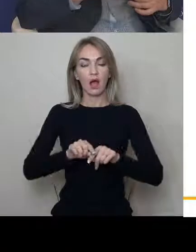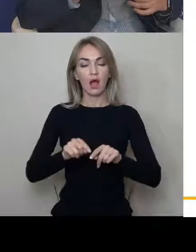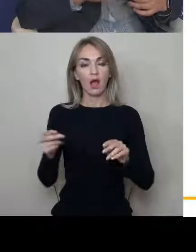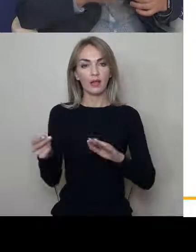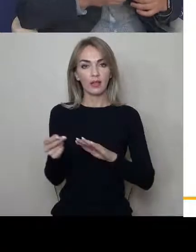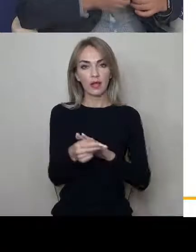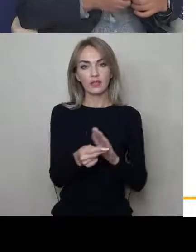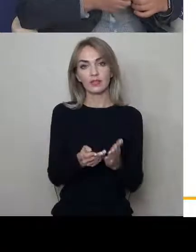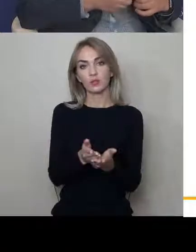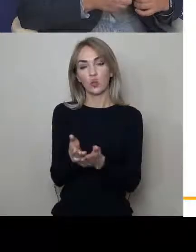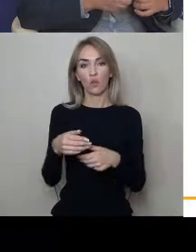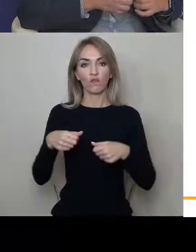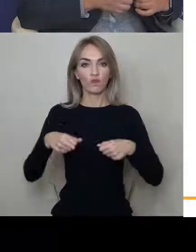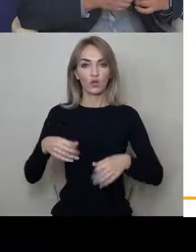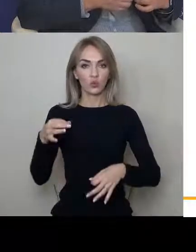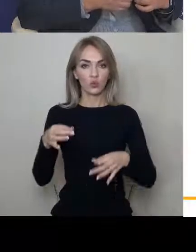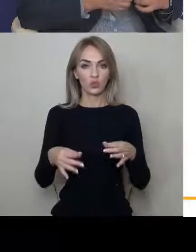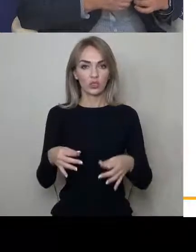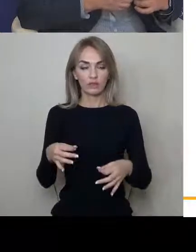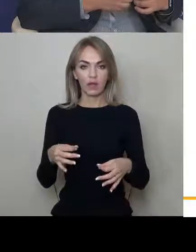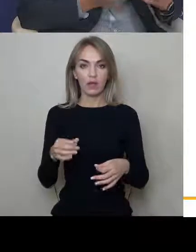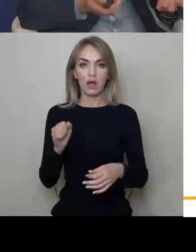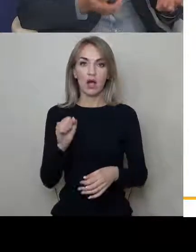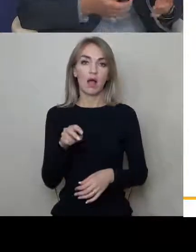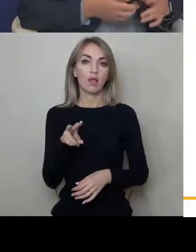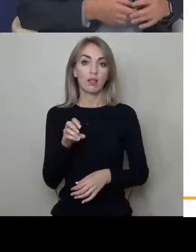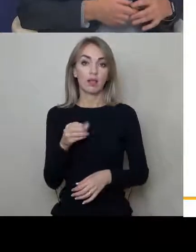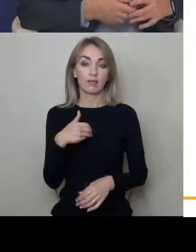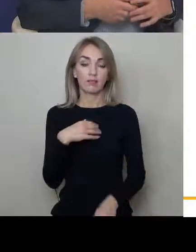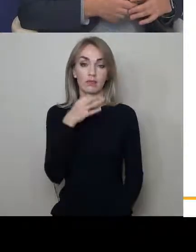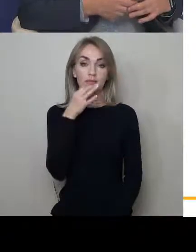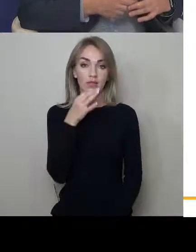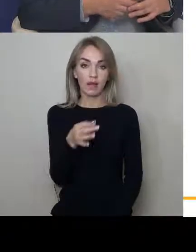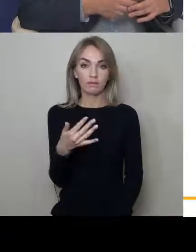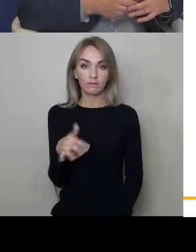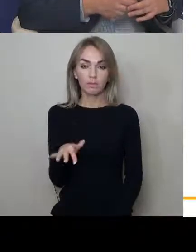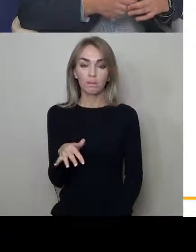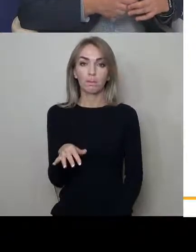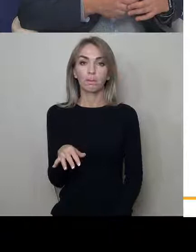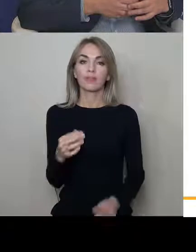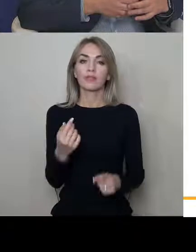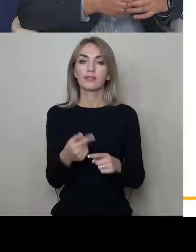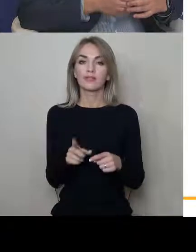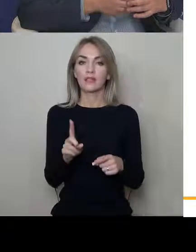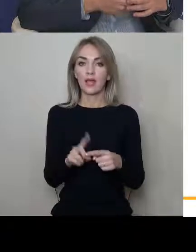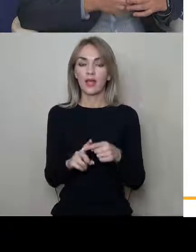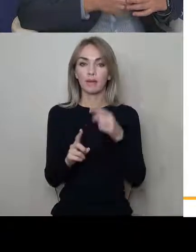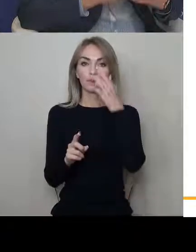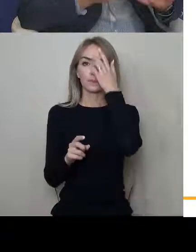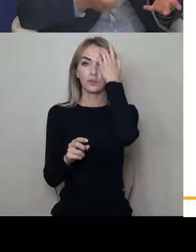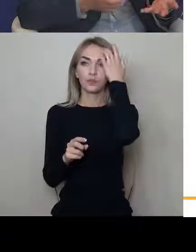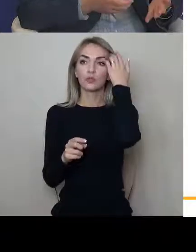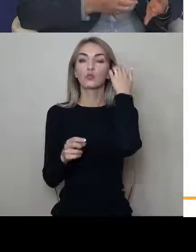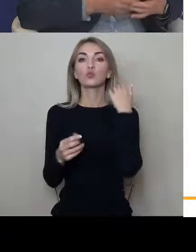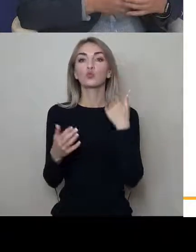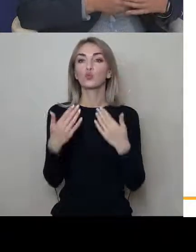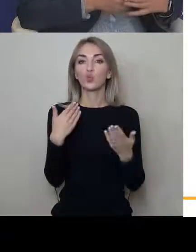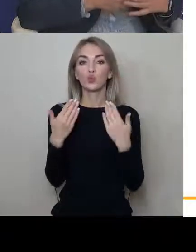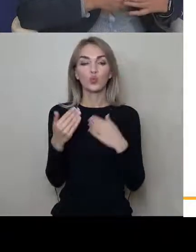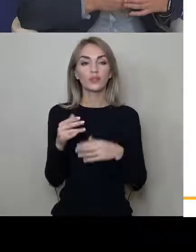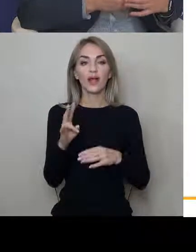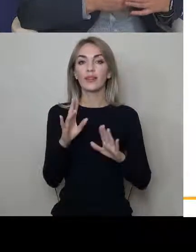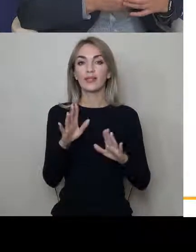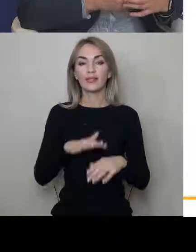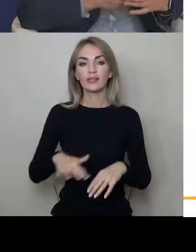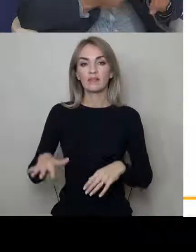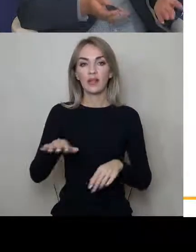entire set of issues when it comes to campaigning is to be considered by courts. But as I said, it's